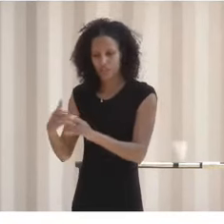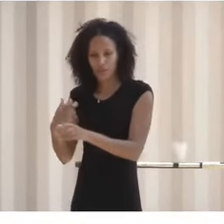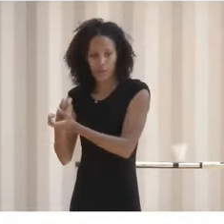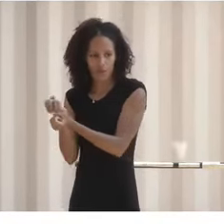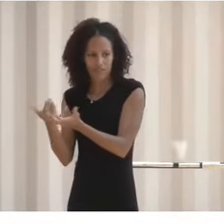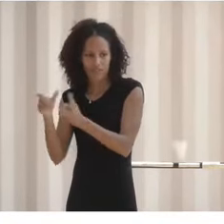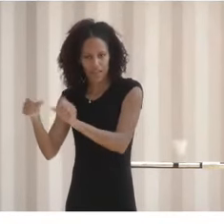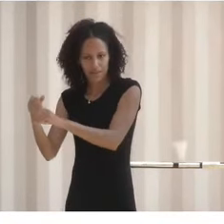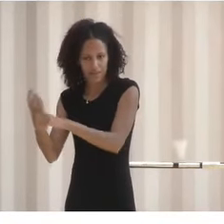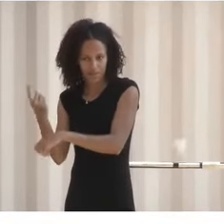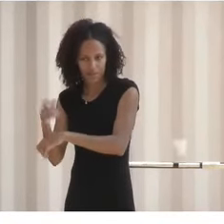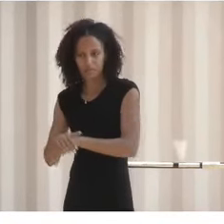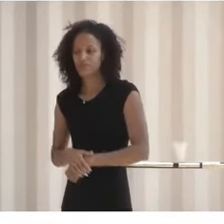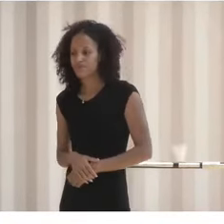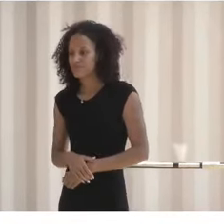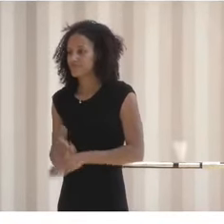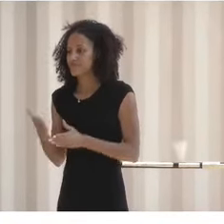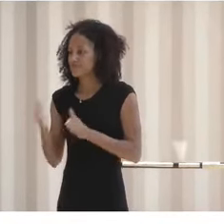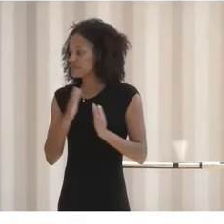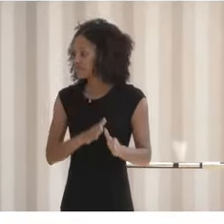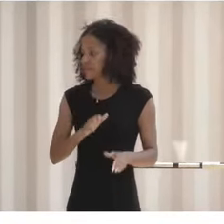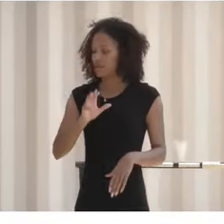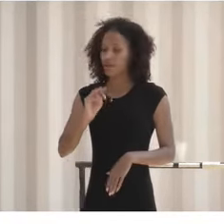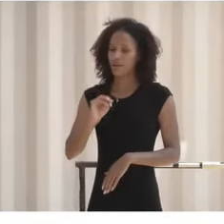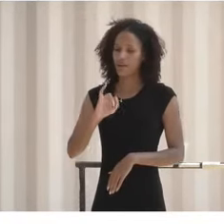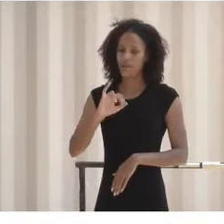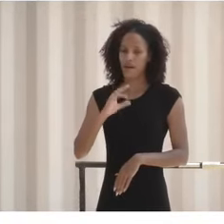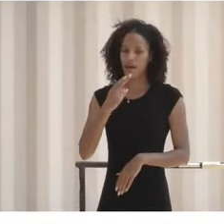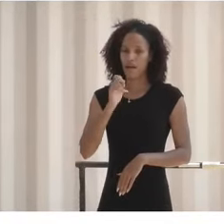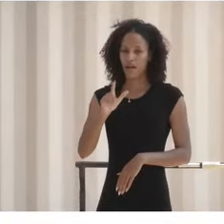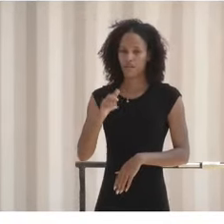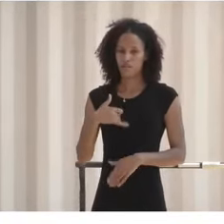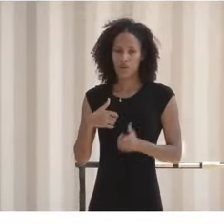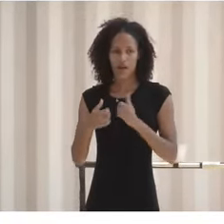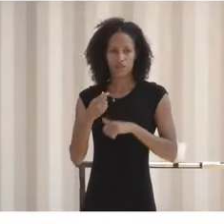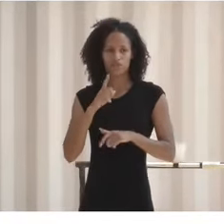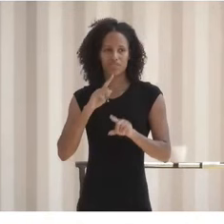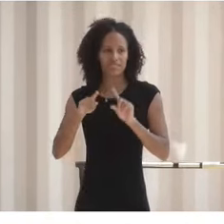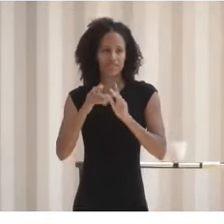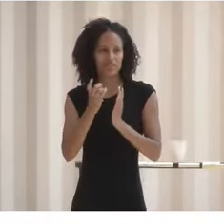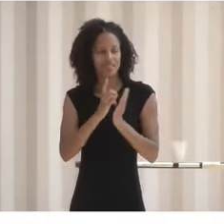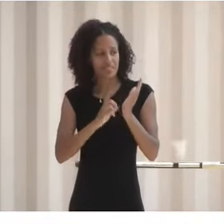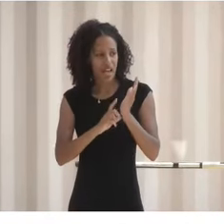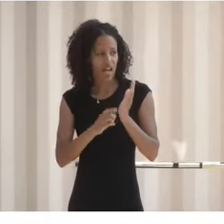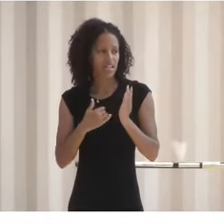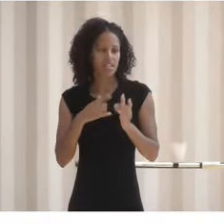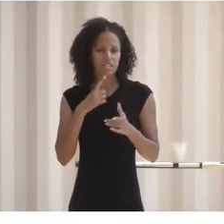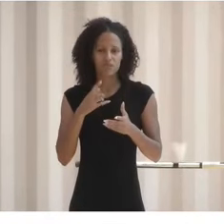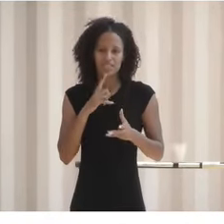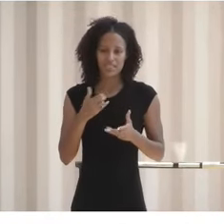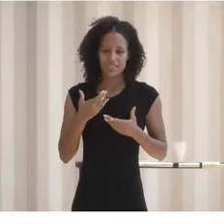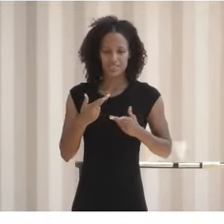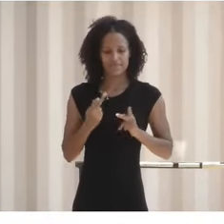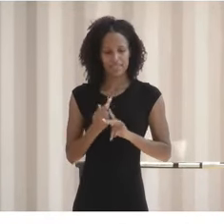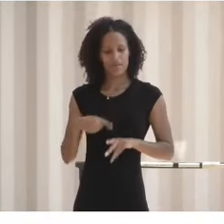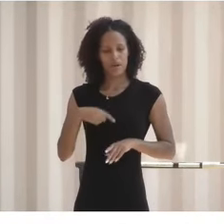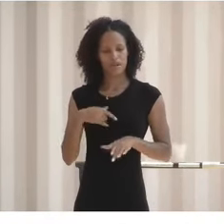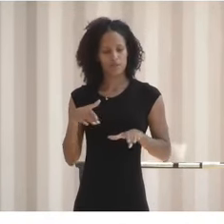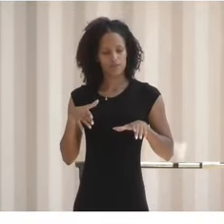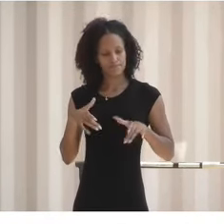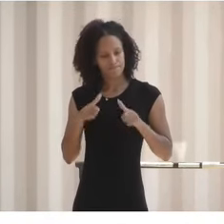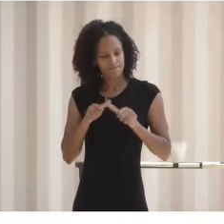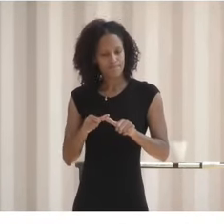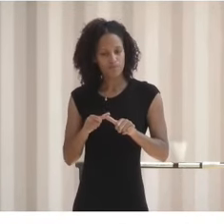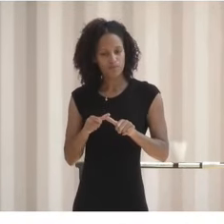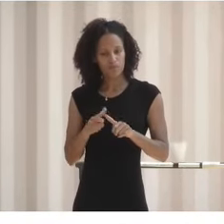Michael, how can permaculture and whole system design keep us rooted as the world shifts? Well,